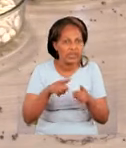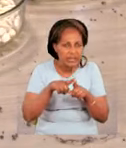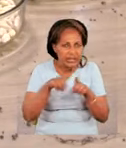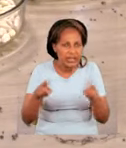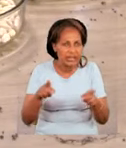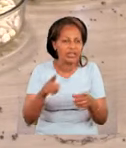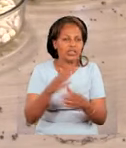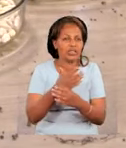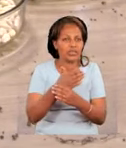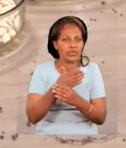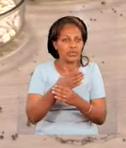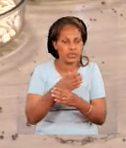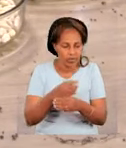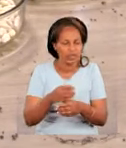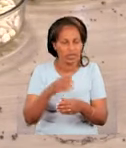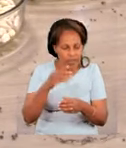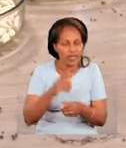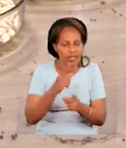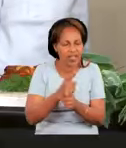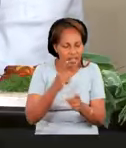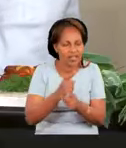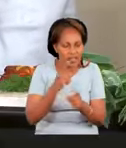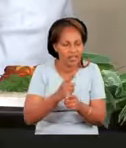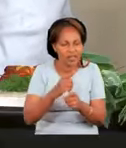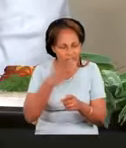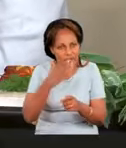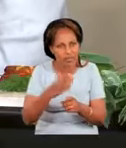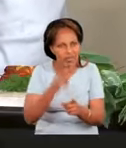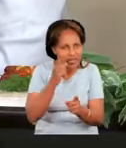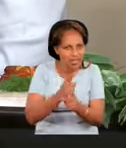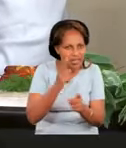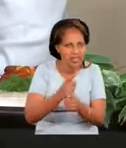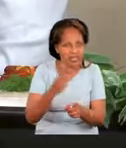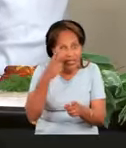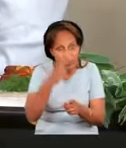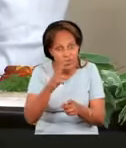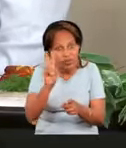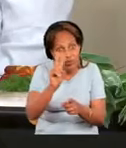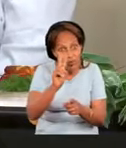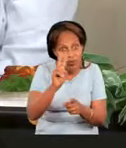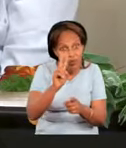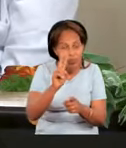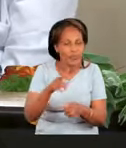Good. You got it right. Let's look at these two plants.